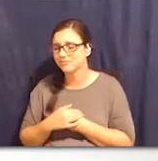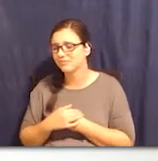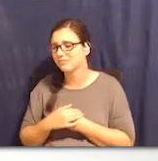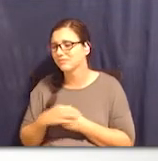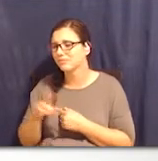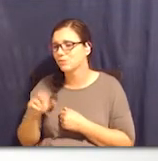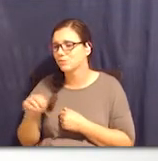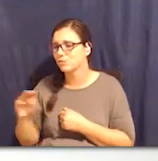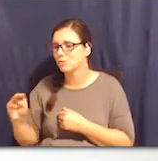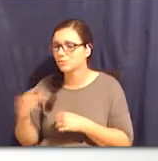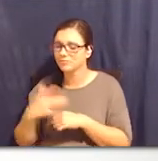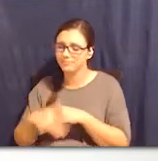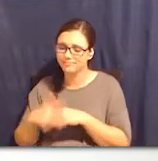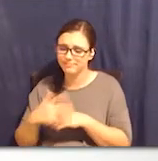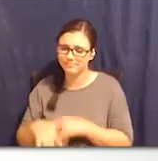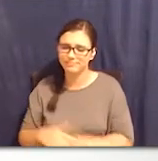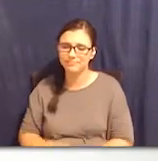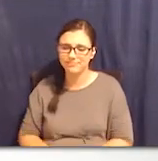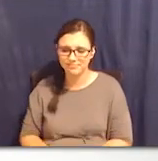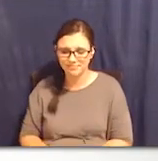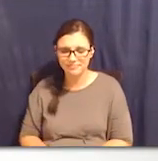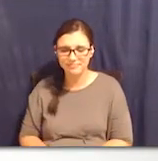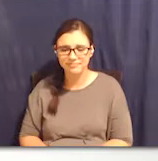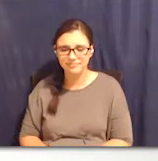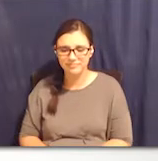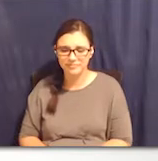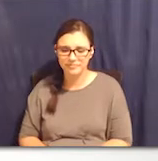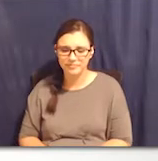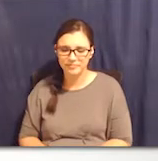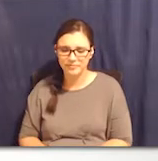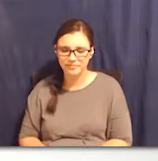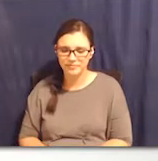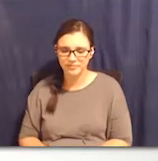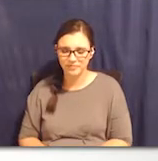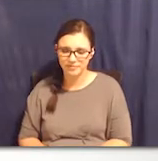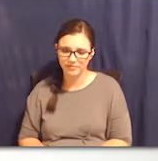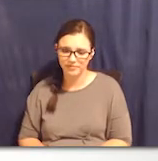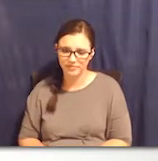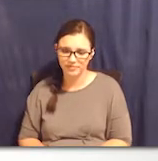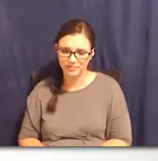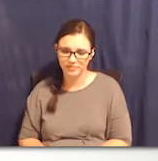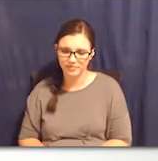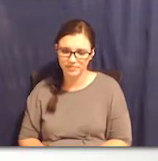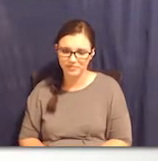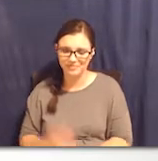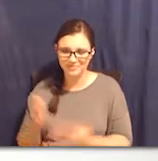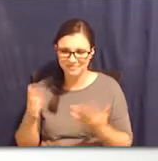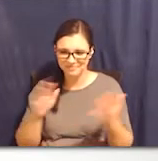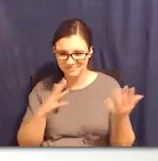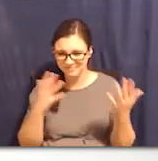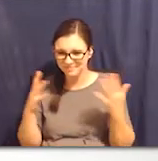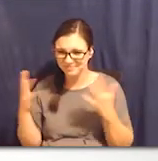spare. Love to spare. Room to spare. Room to spare.